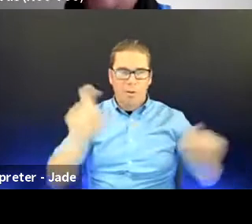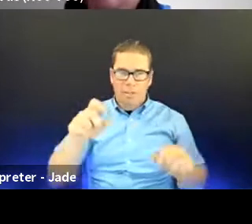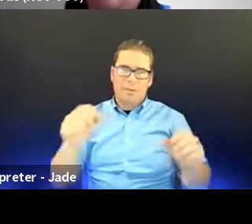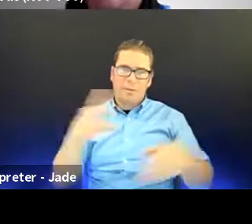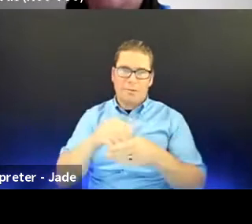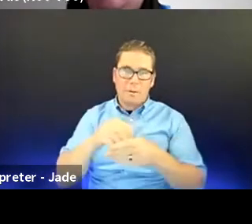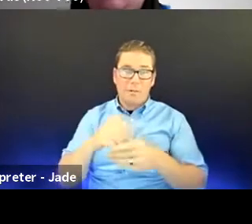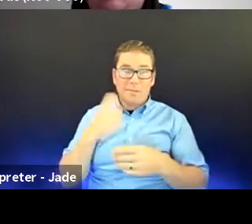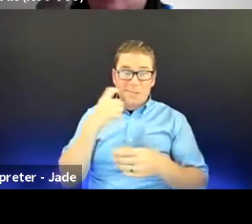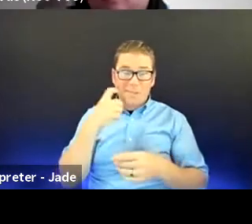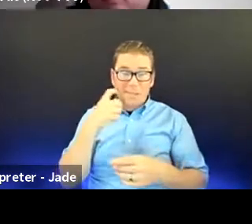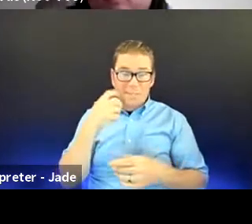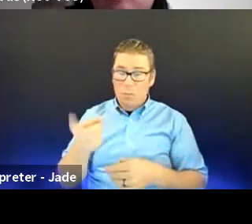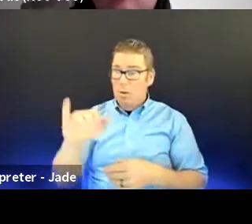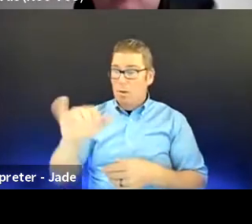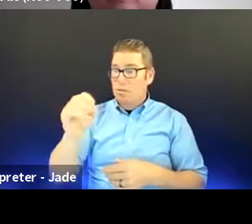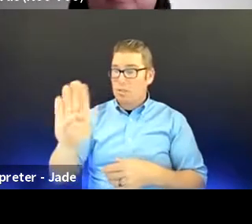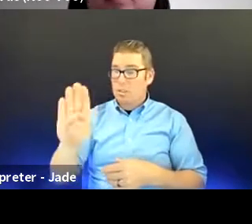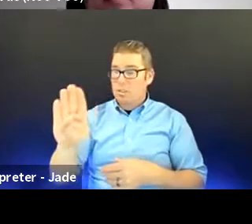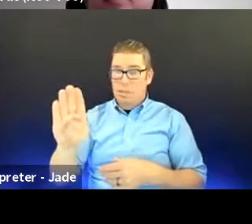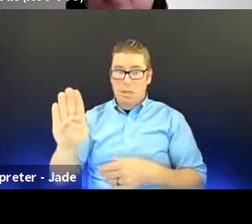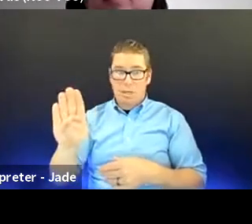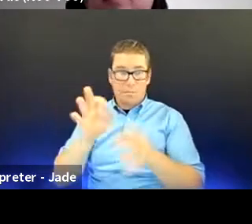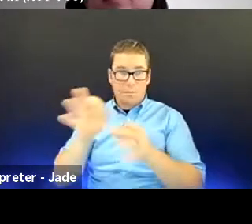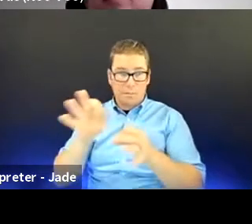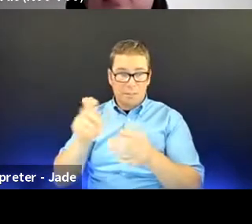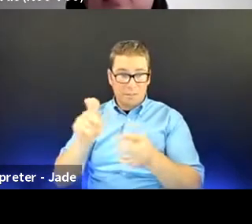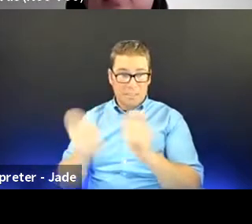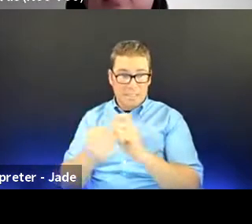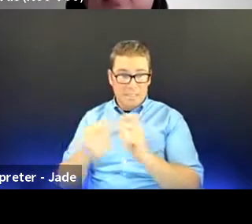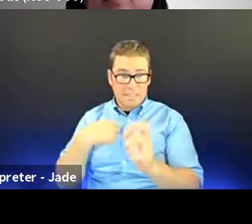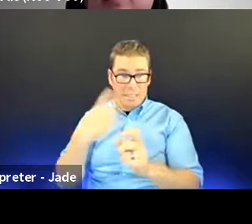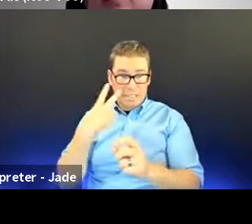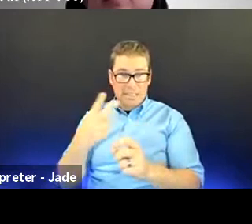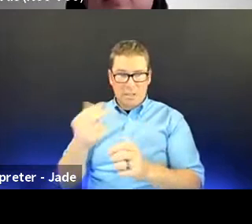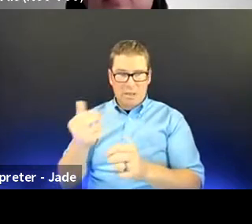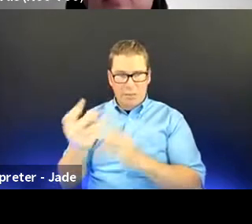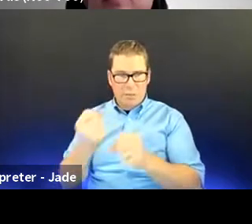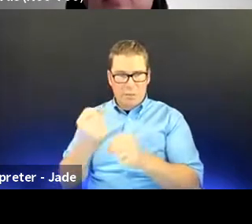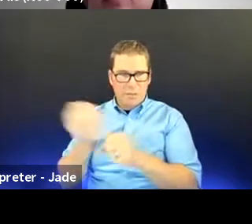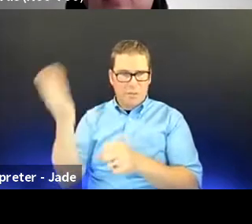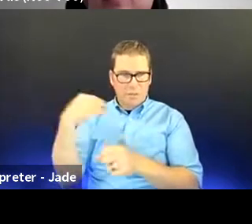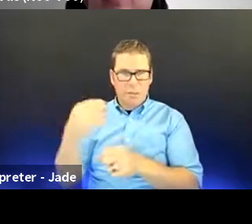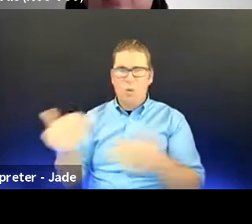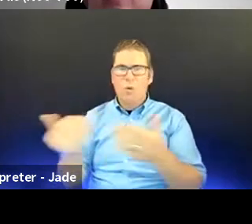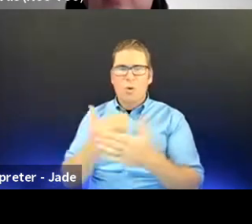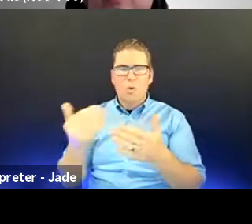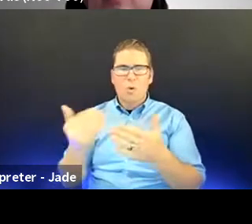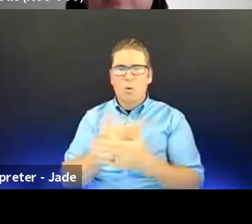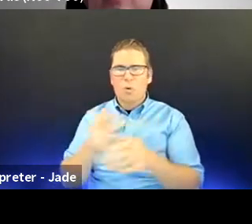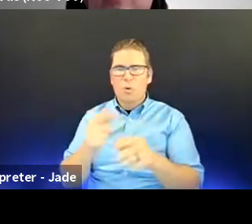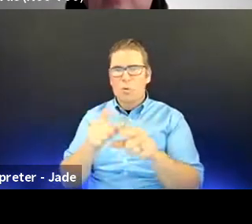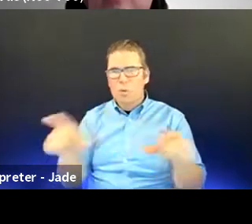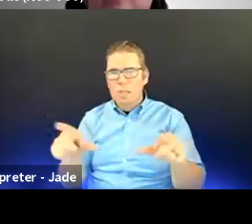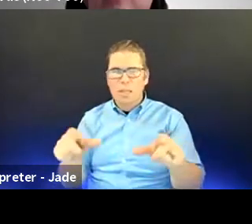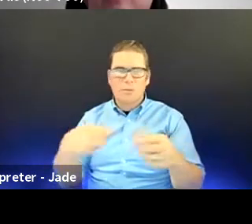a job description change go out recently, a couple years ago, and it said there was some new language about familiarity with Native American,